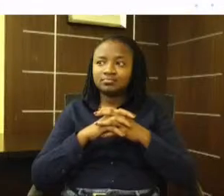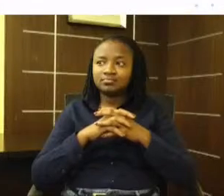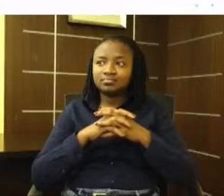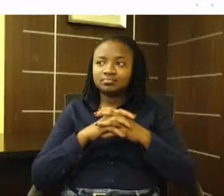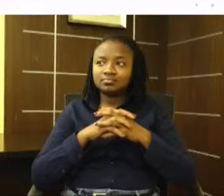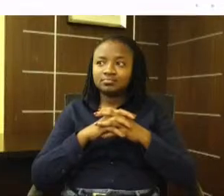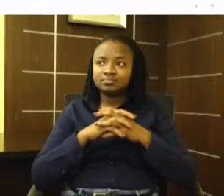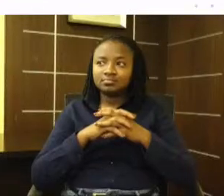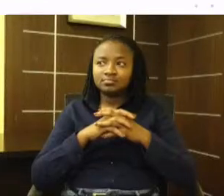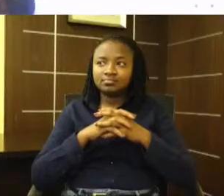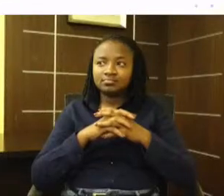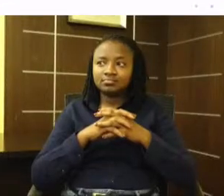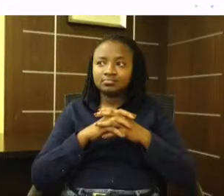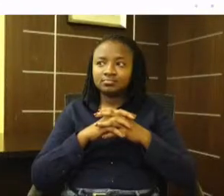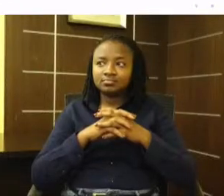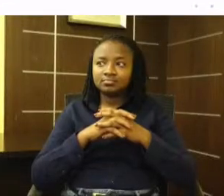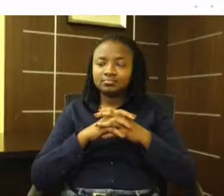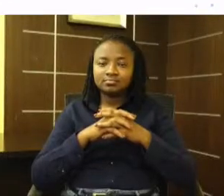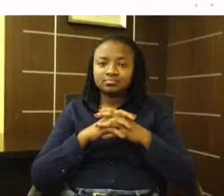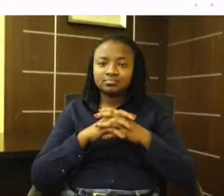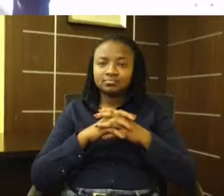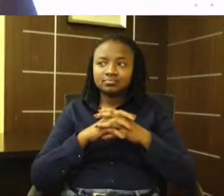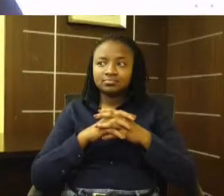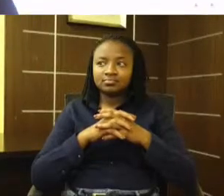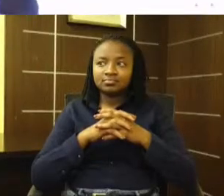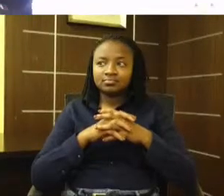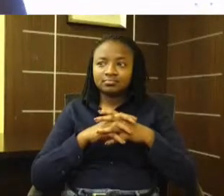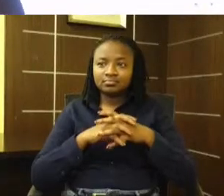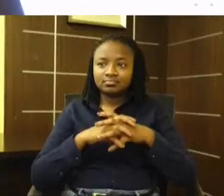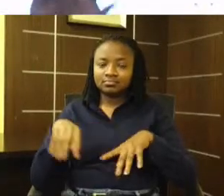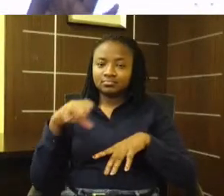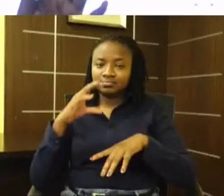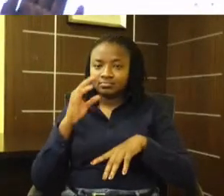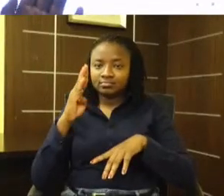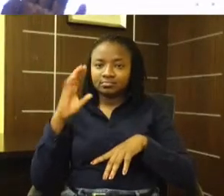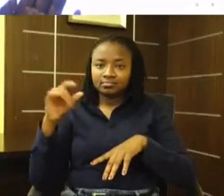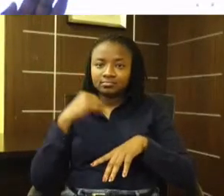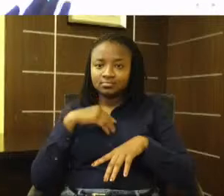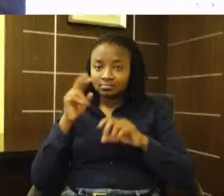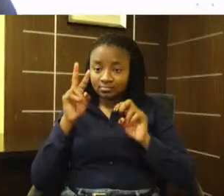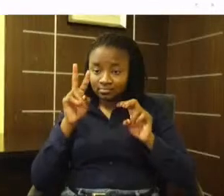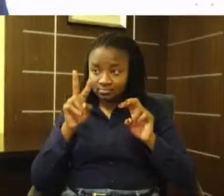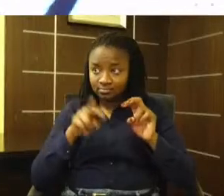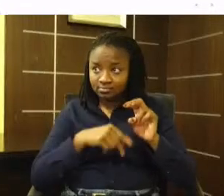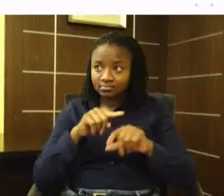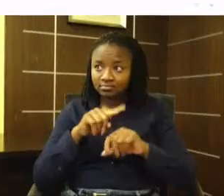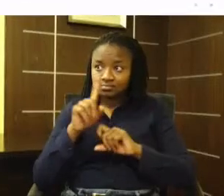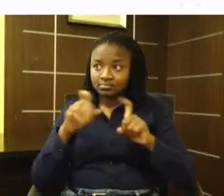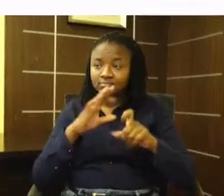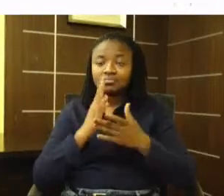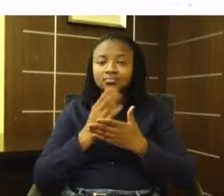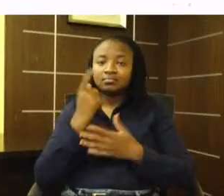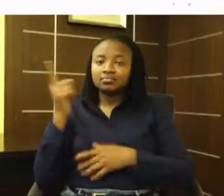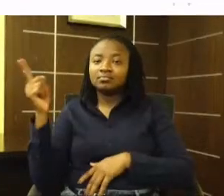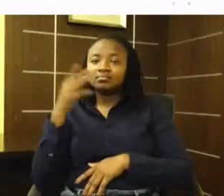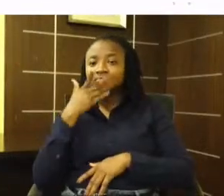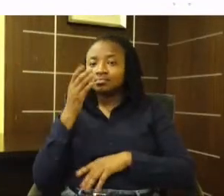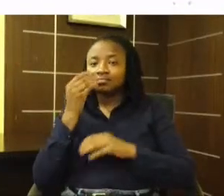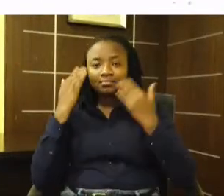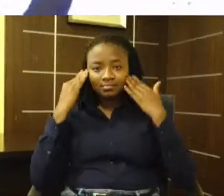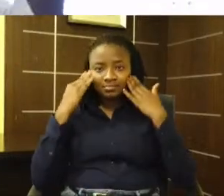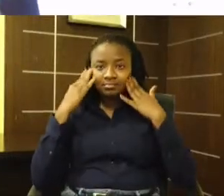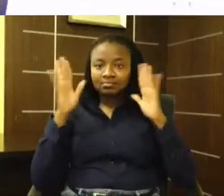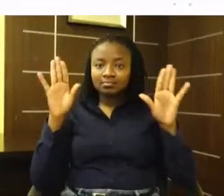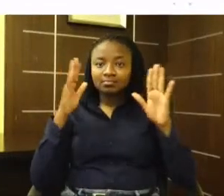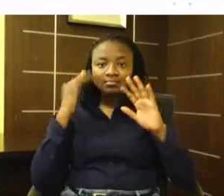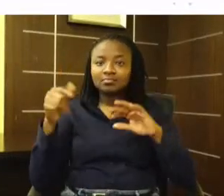140. CBC ilisema tu kuangalia questions Even her, she didn't know some of the answers. Because